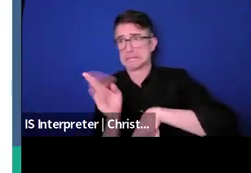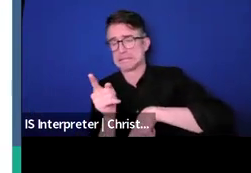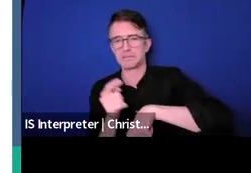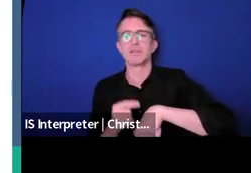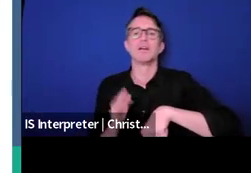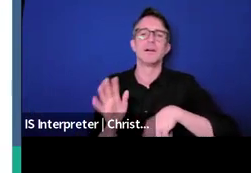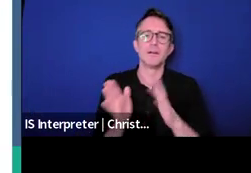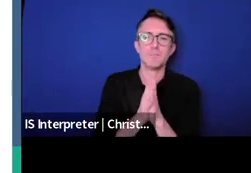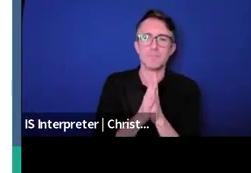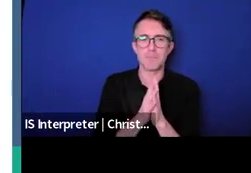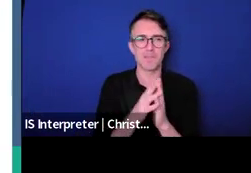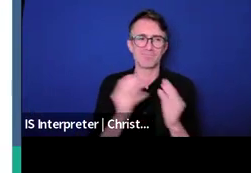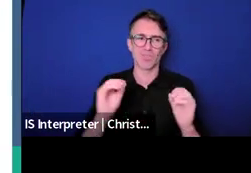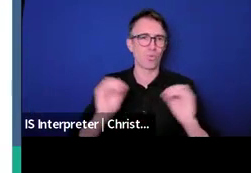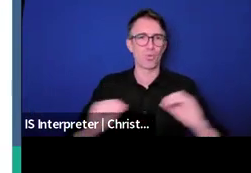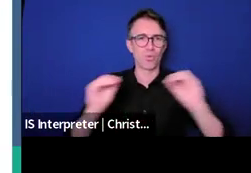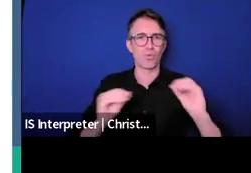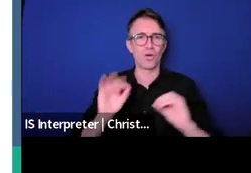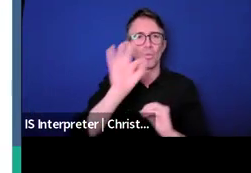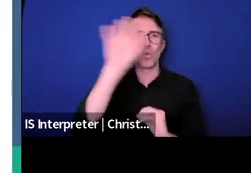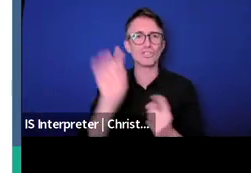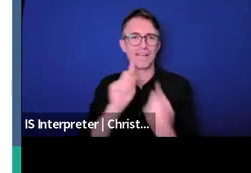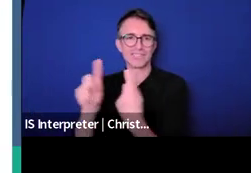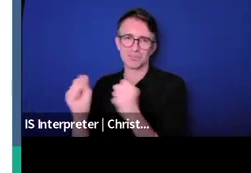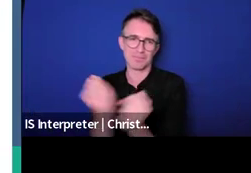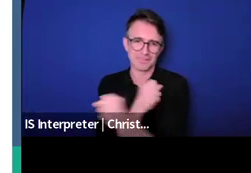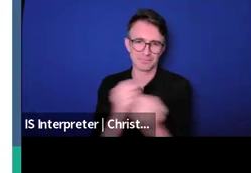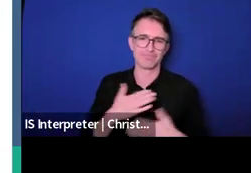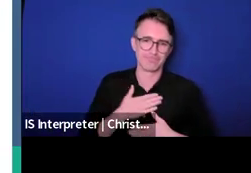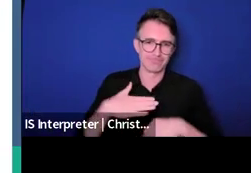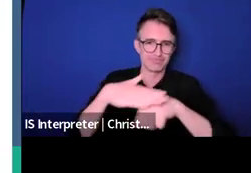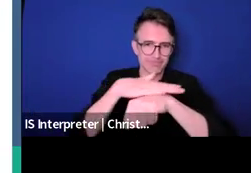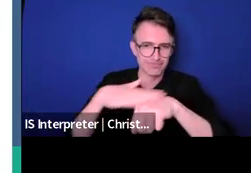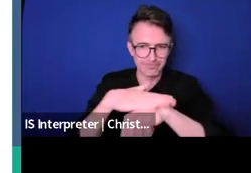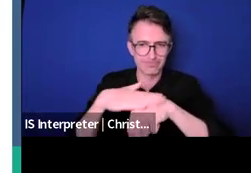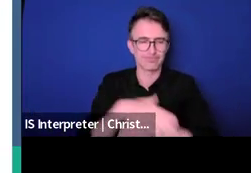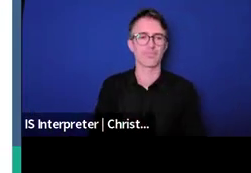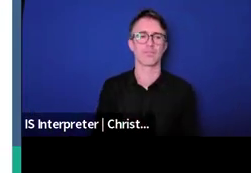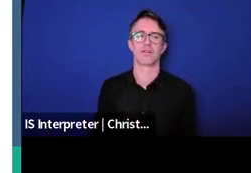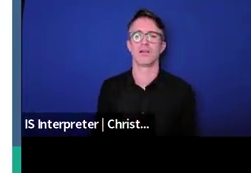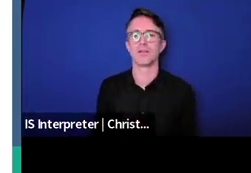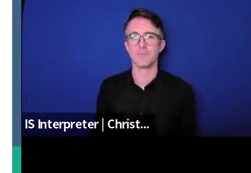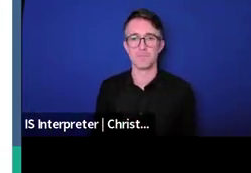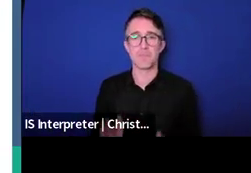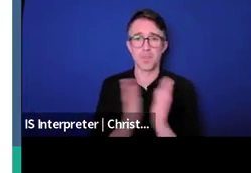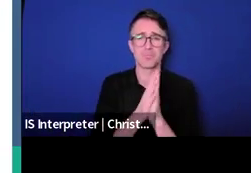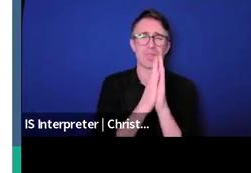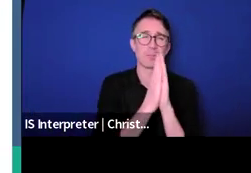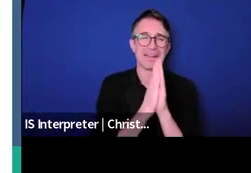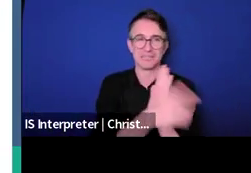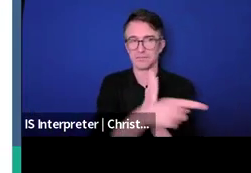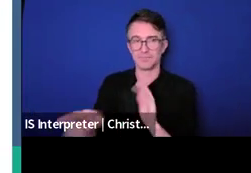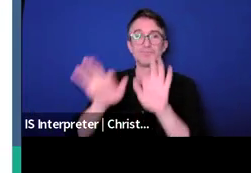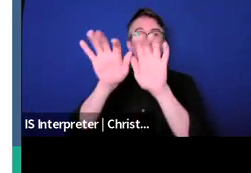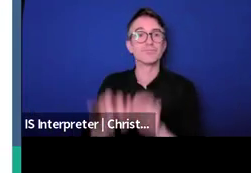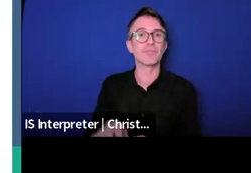And many thanks indeed for joining us. Please fill in the survey and look out for any recordings